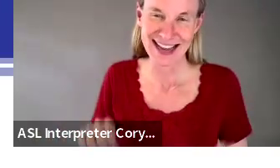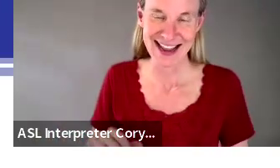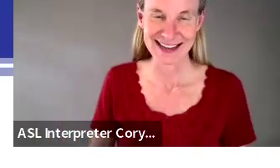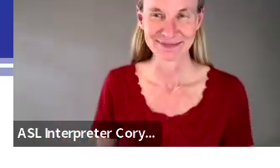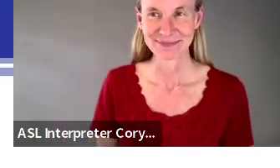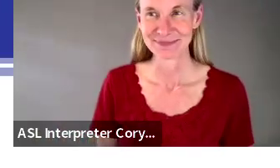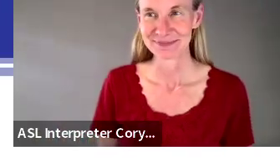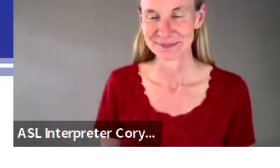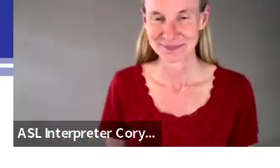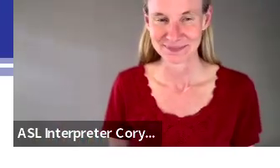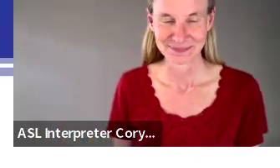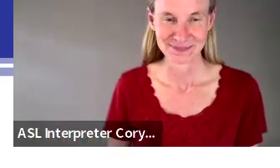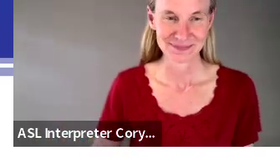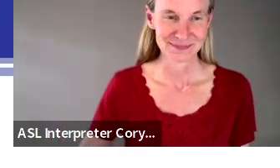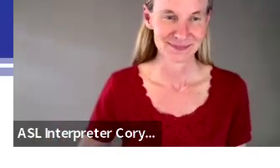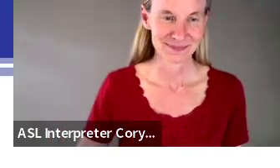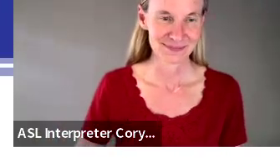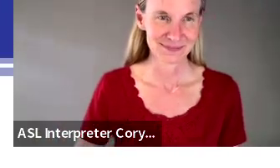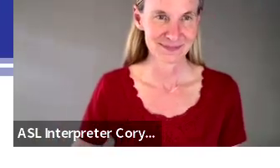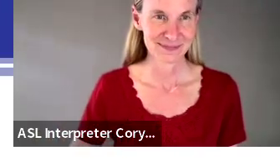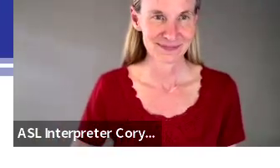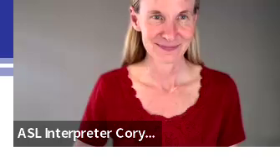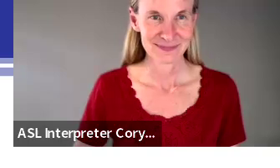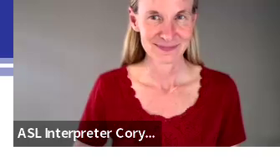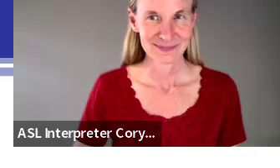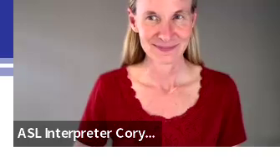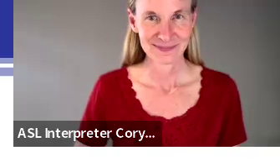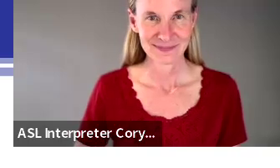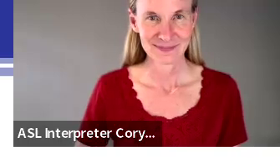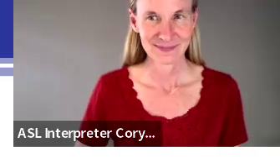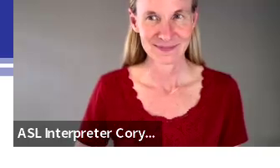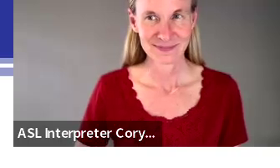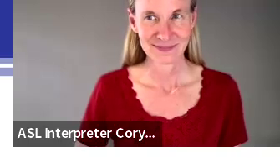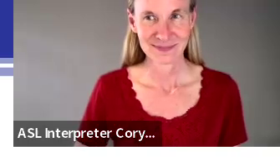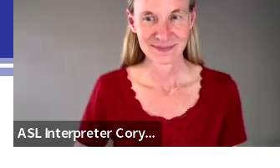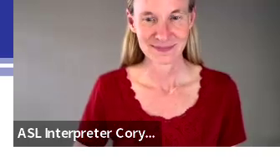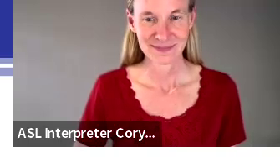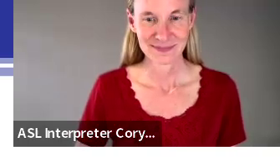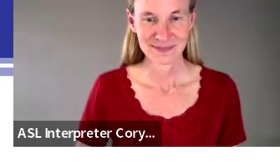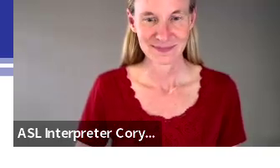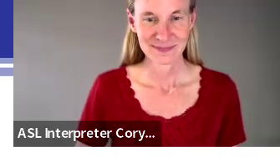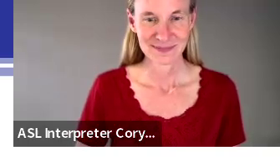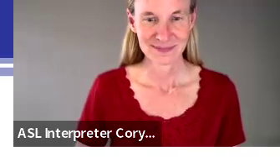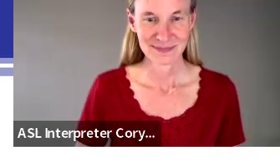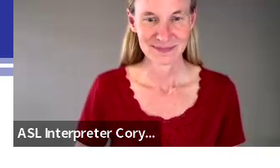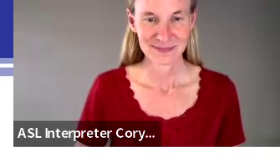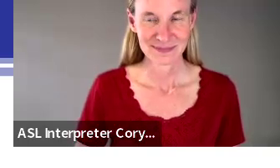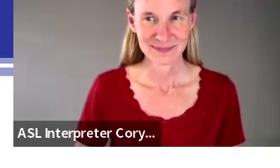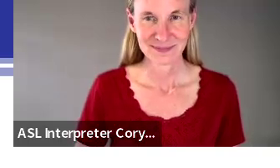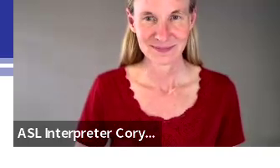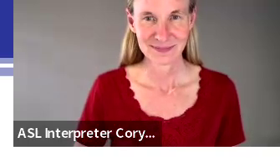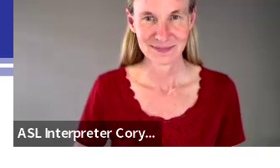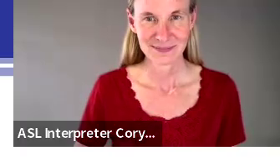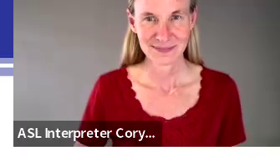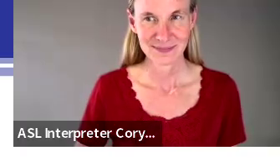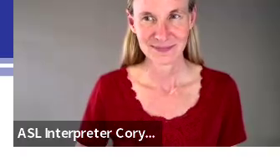And then some more visual accommodations to consider. I have some more links in